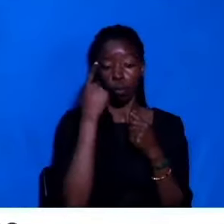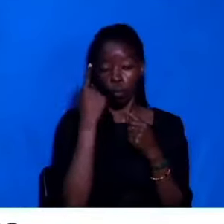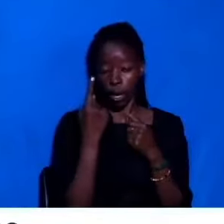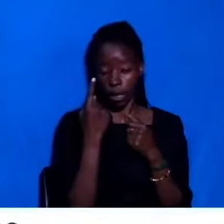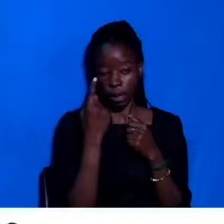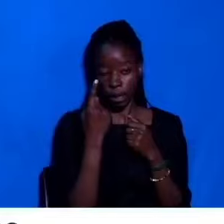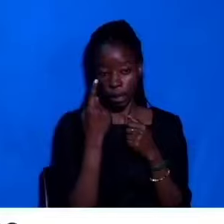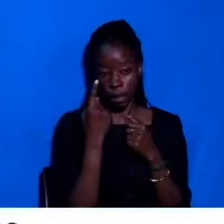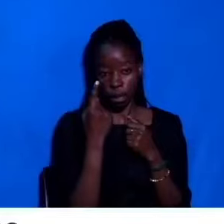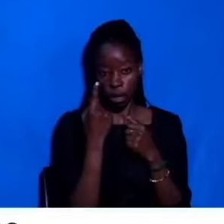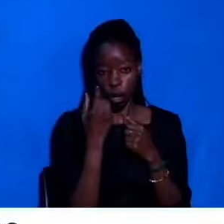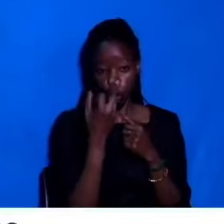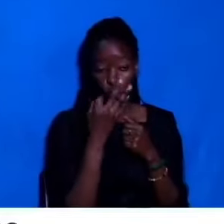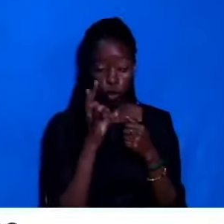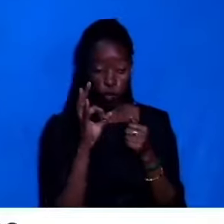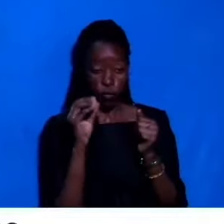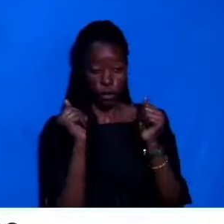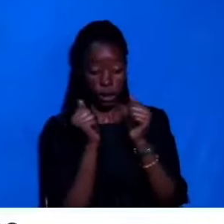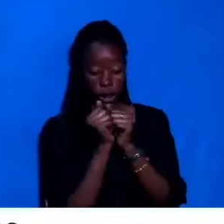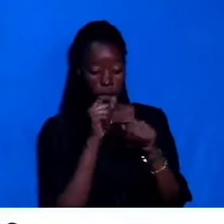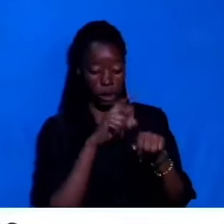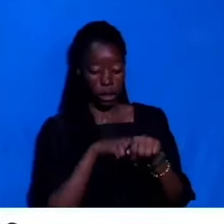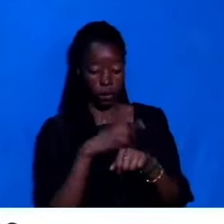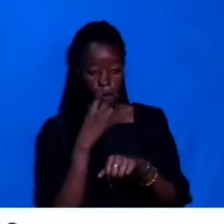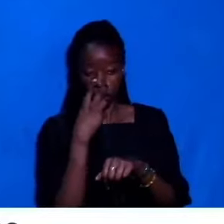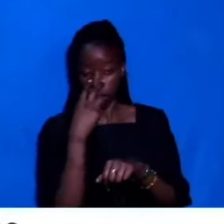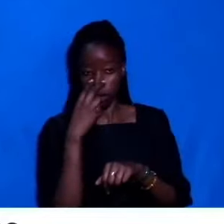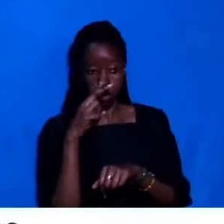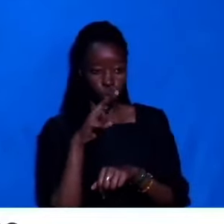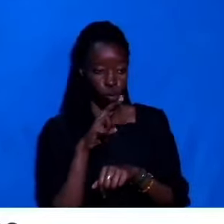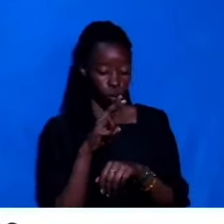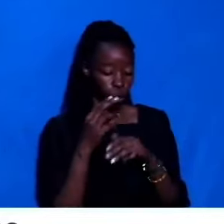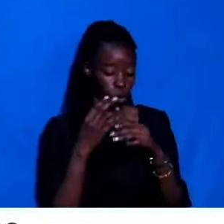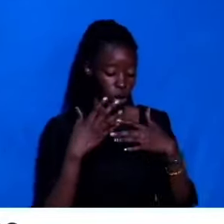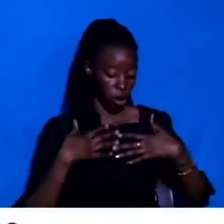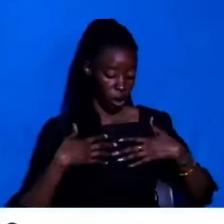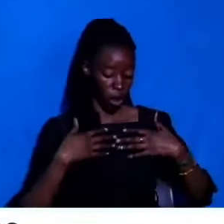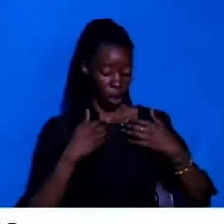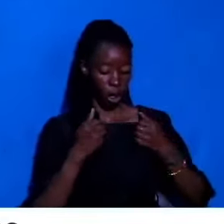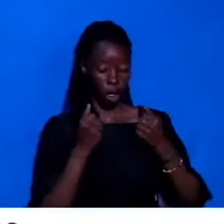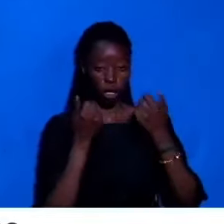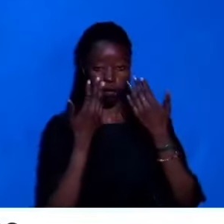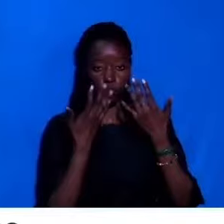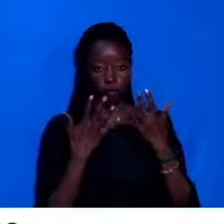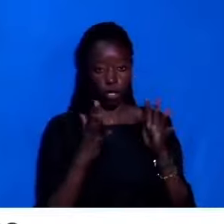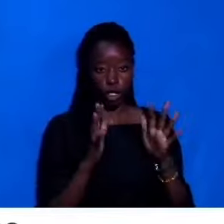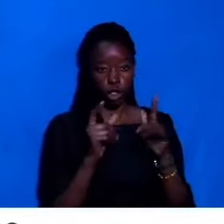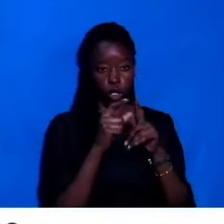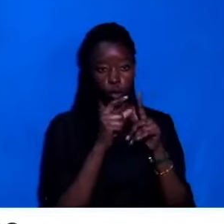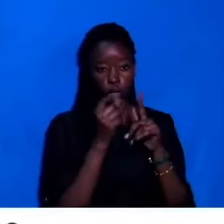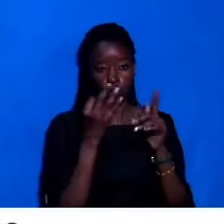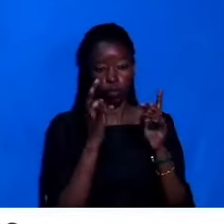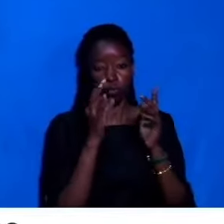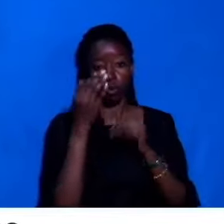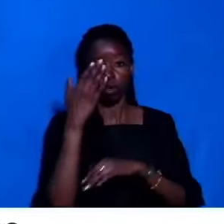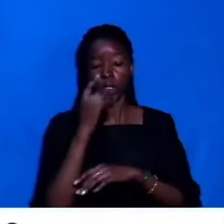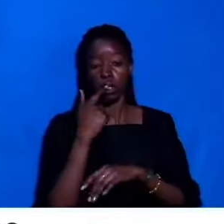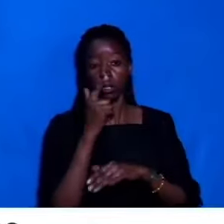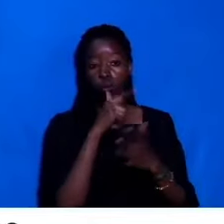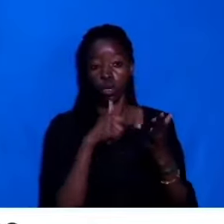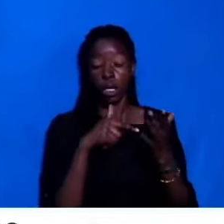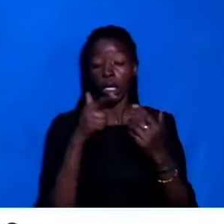one out of ten, when he saw that he was healed, the word of God says, he came back.